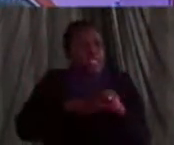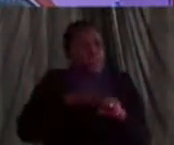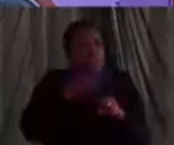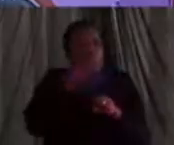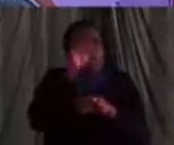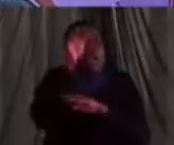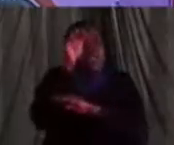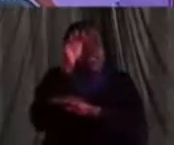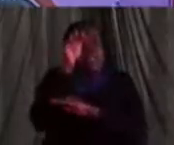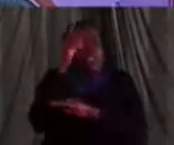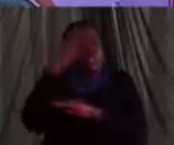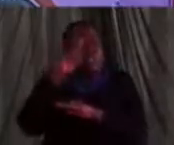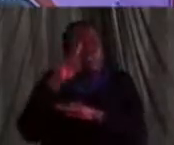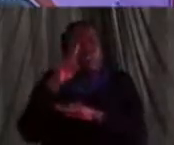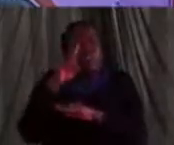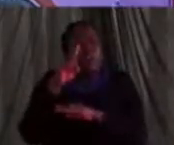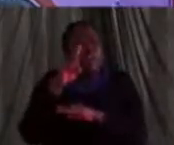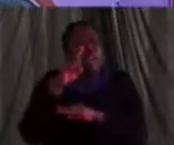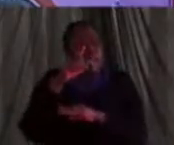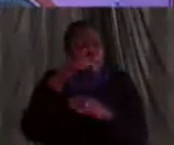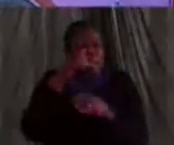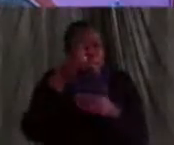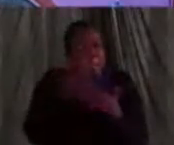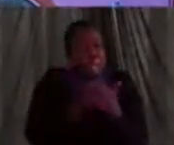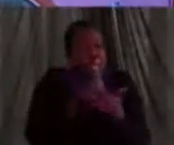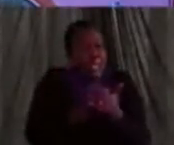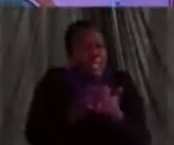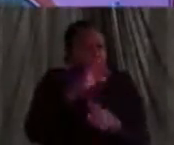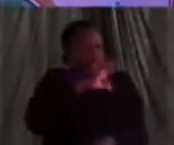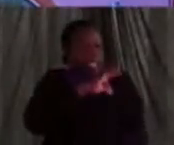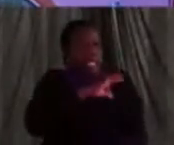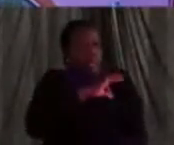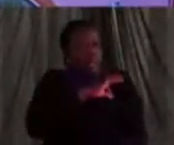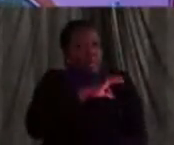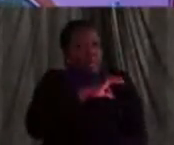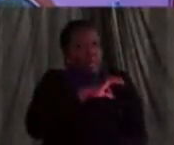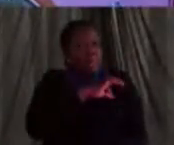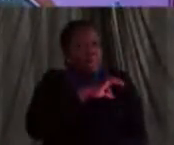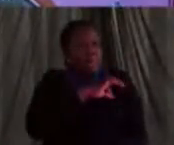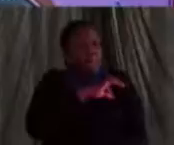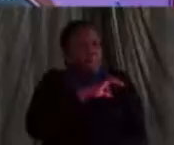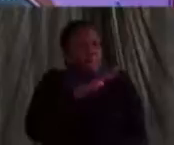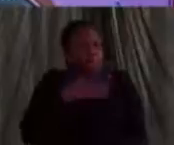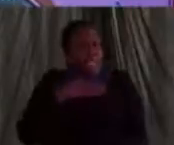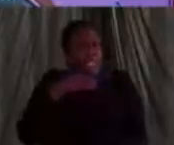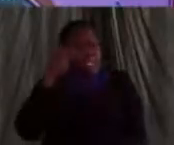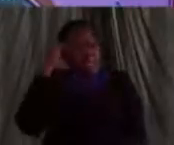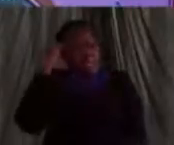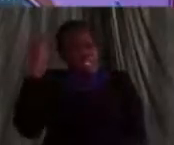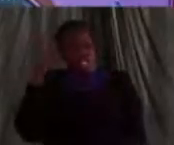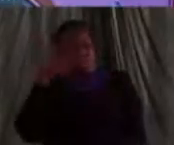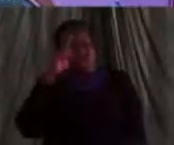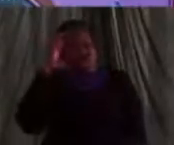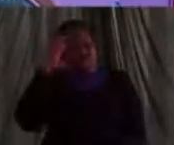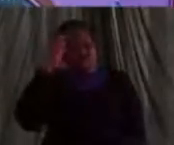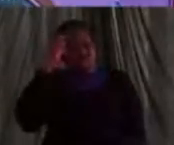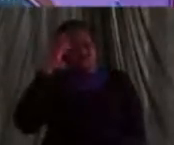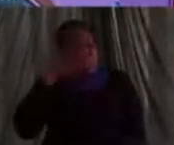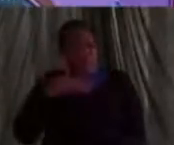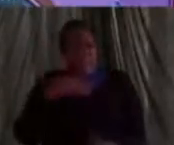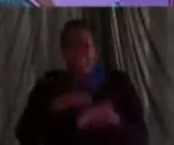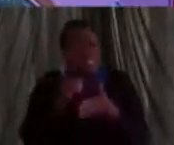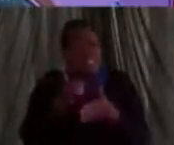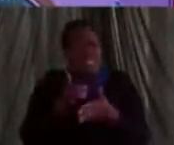for extra, not my pay. Because I imagine that you know my pay, everybody knows my pay, it's public knowledge. So